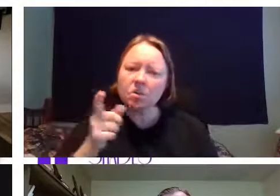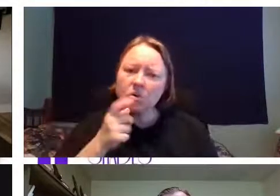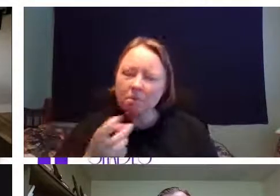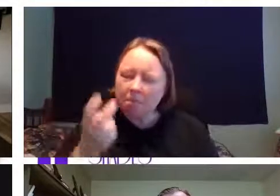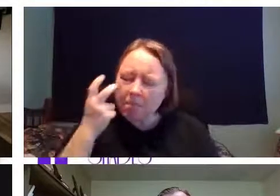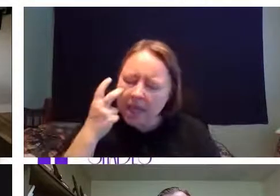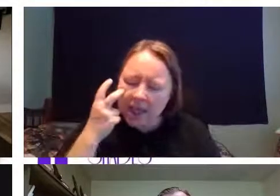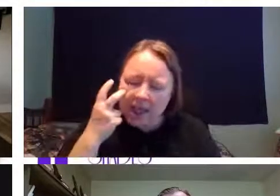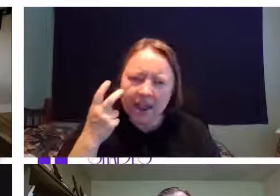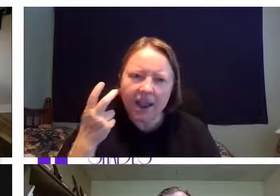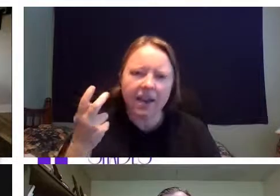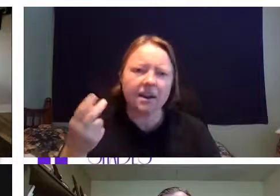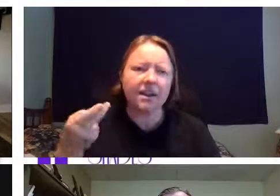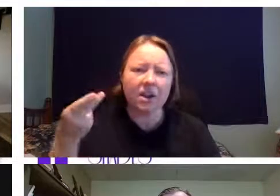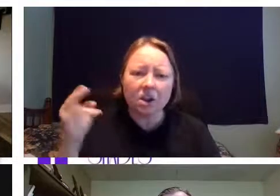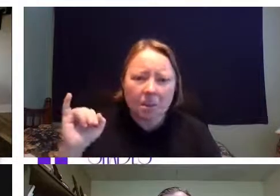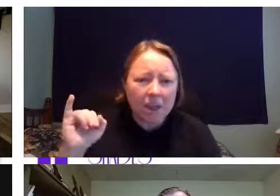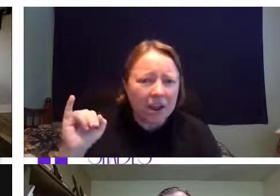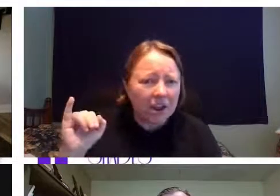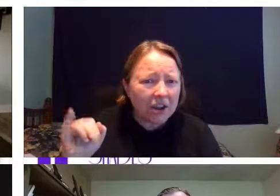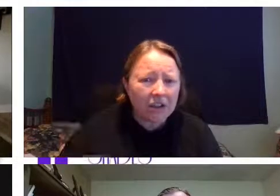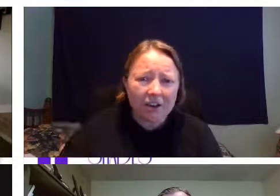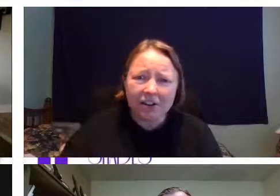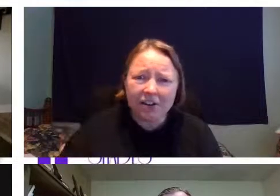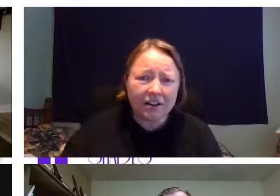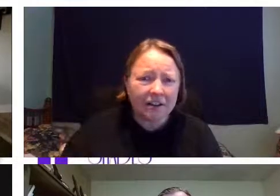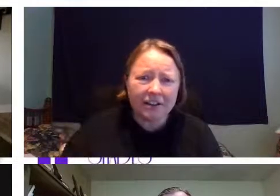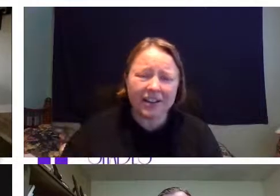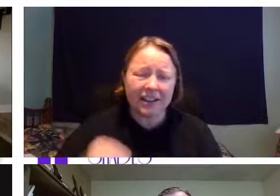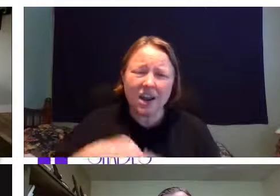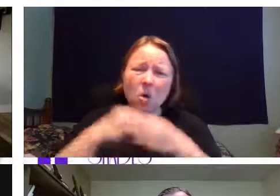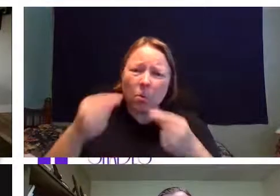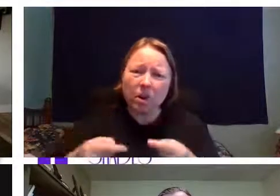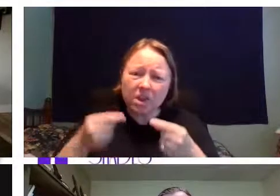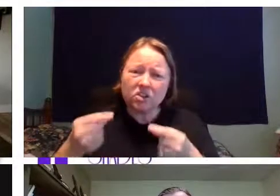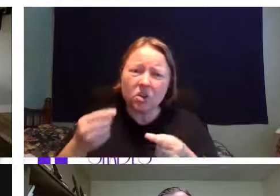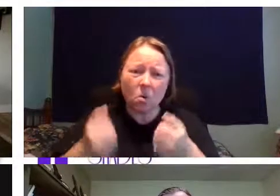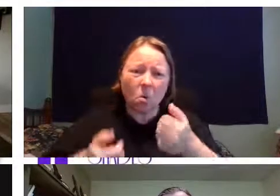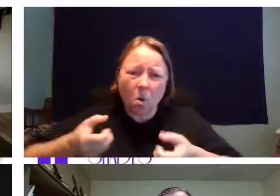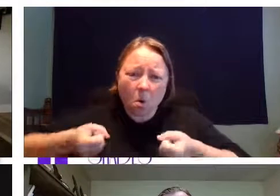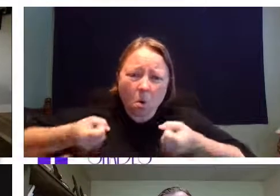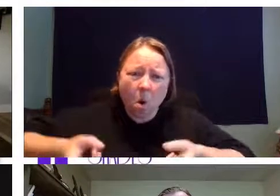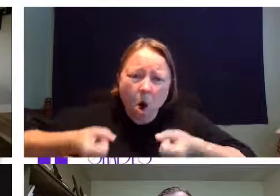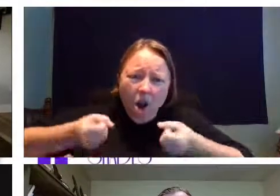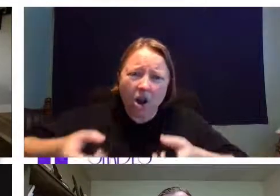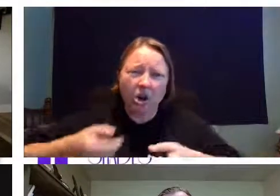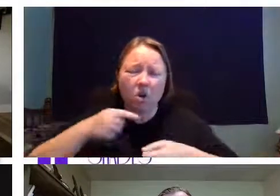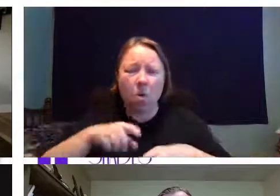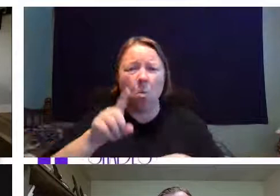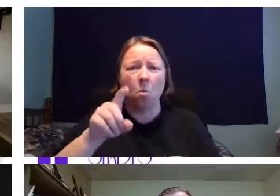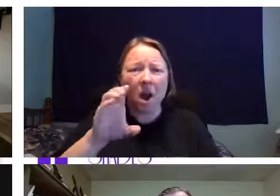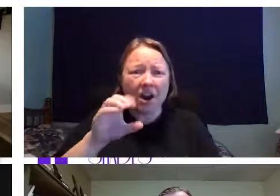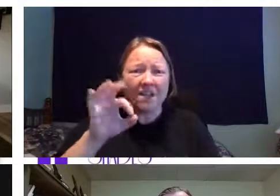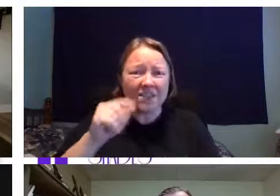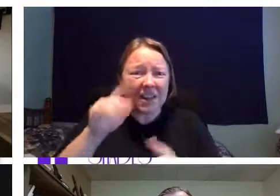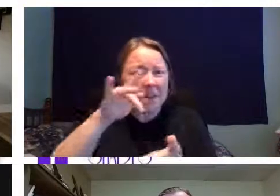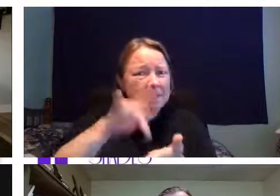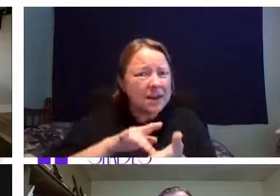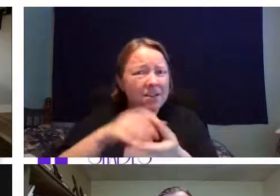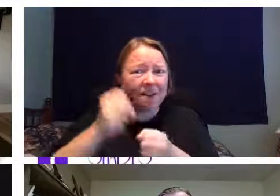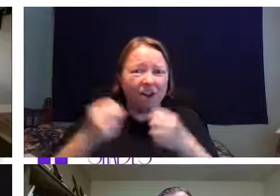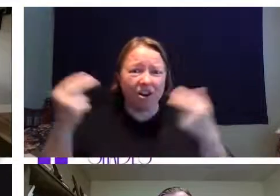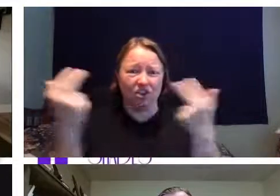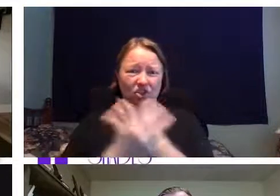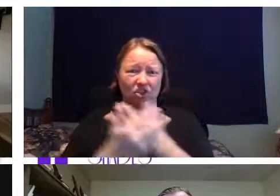or, hearing impaired in a wheelchair, in a walker, to go 100 feet in the middle of traffic just to